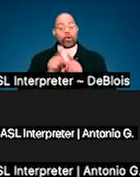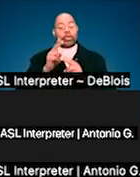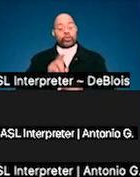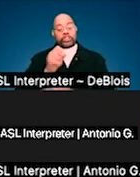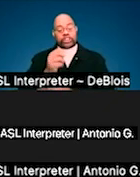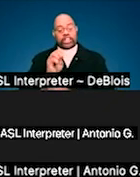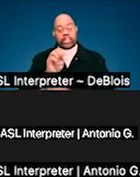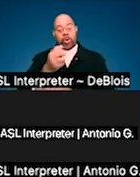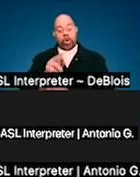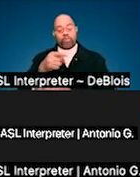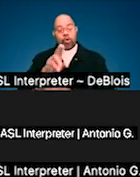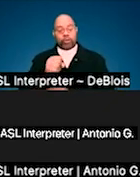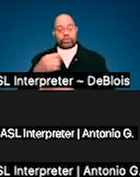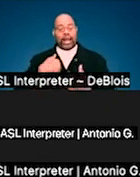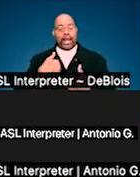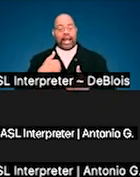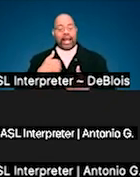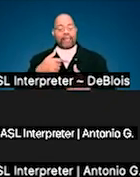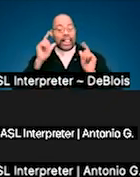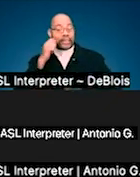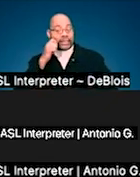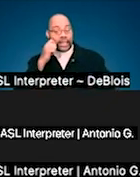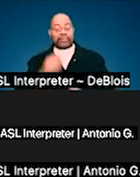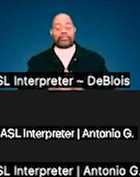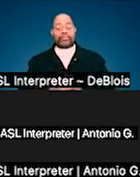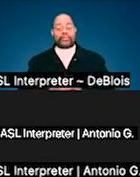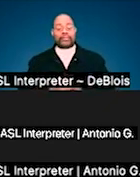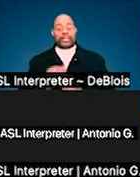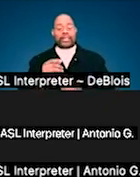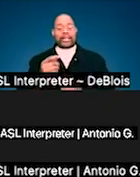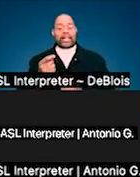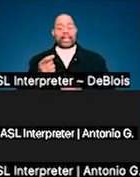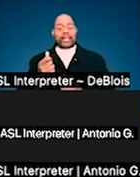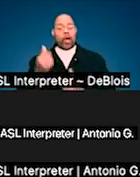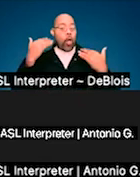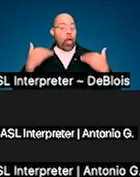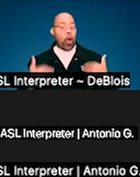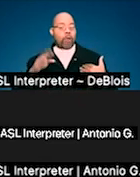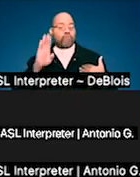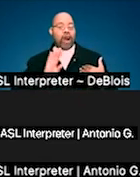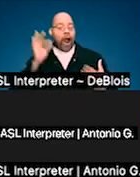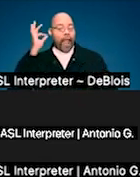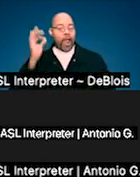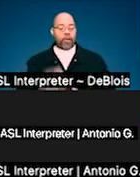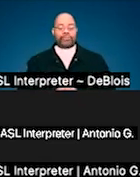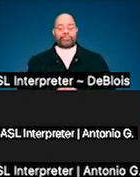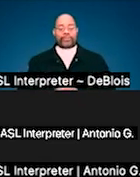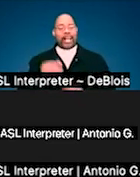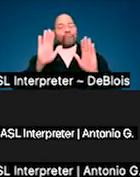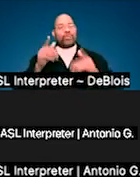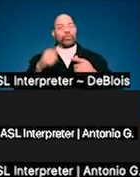her pronouns. I have fair skin and slightly longer brown hair, and it's great to be